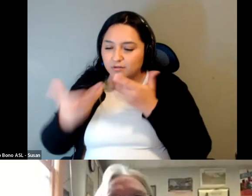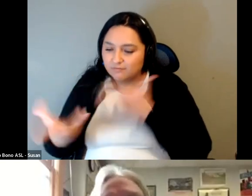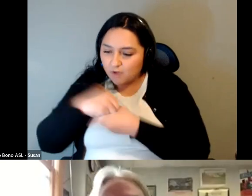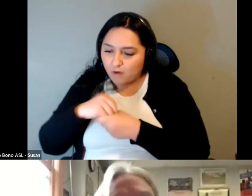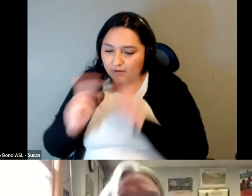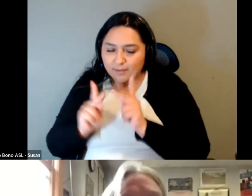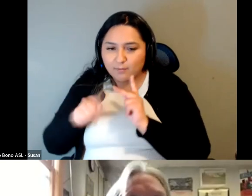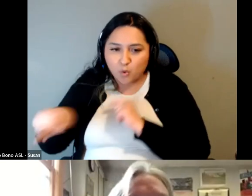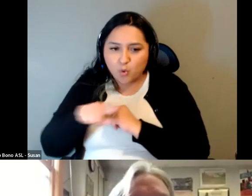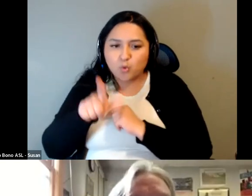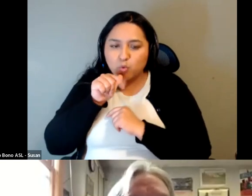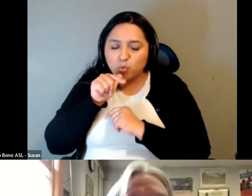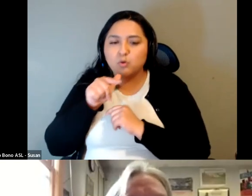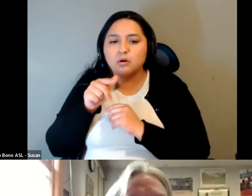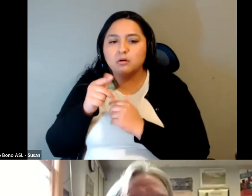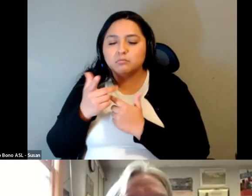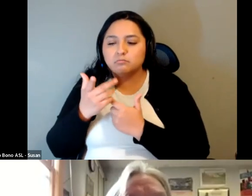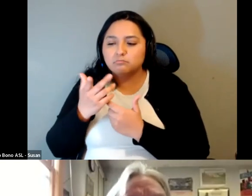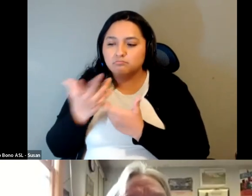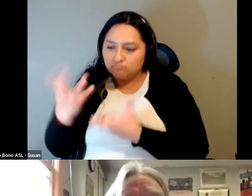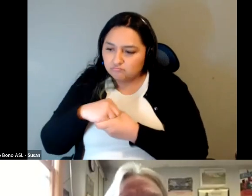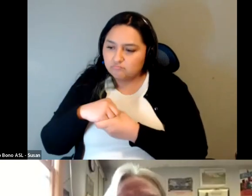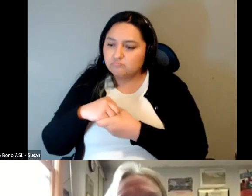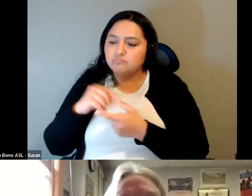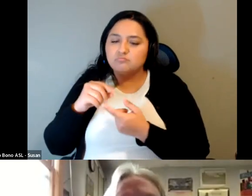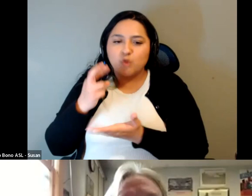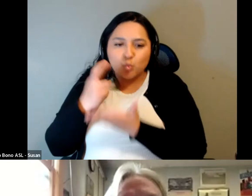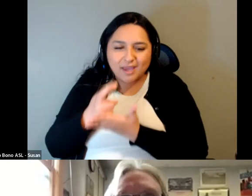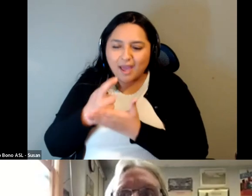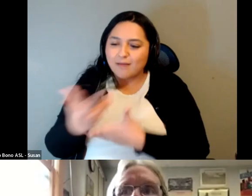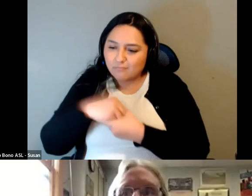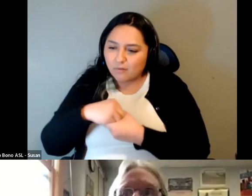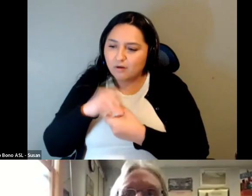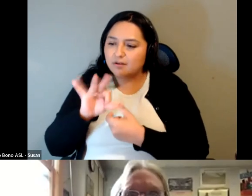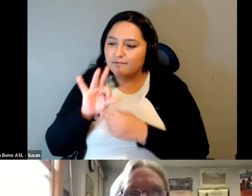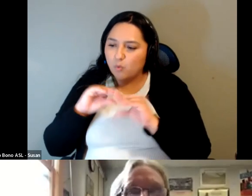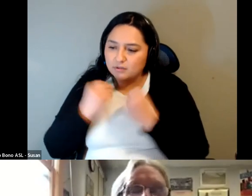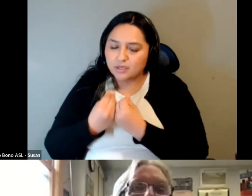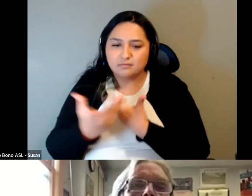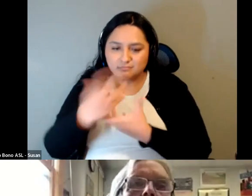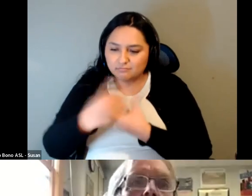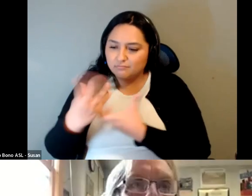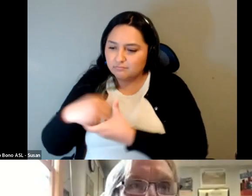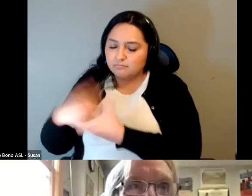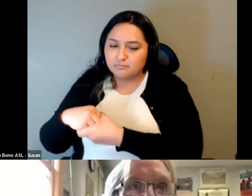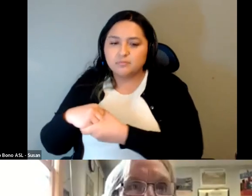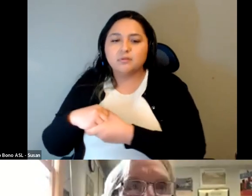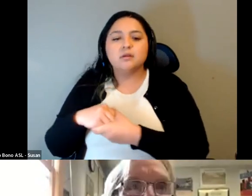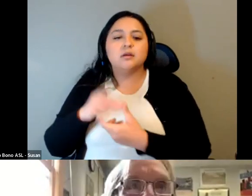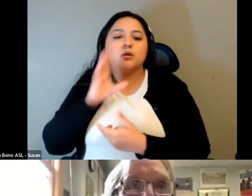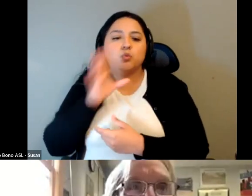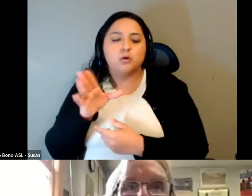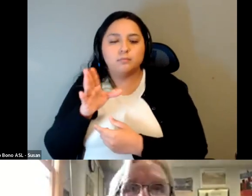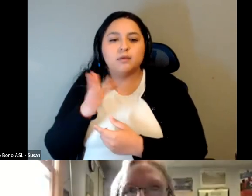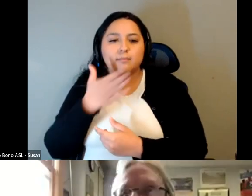doing the rehab and being a part of the organization, the stronger your ability to combat NIMBYism